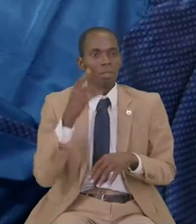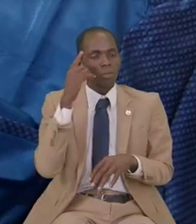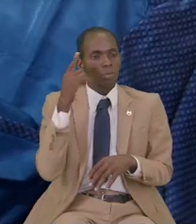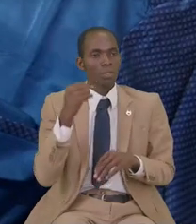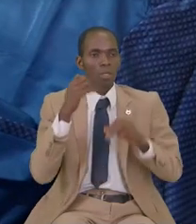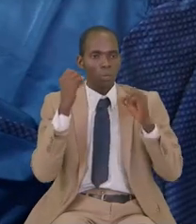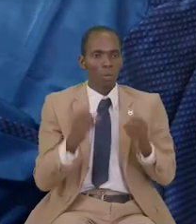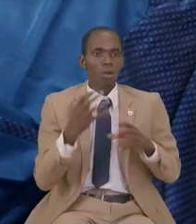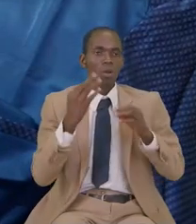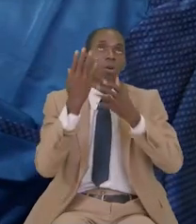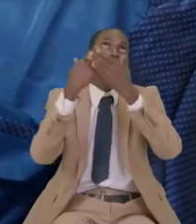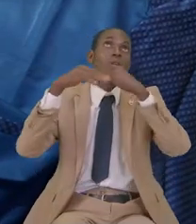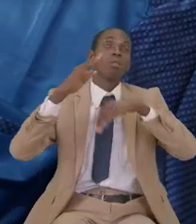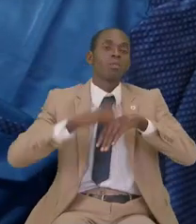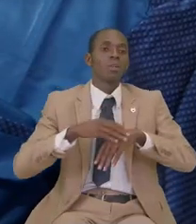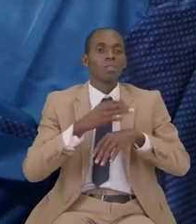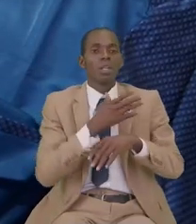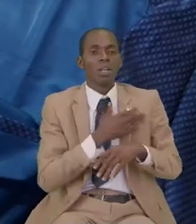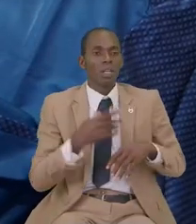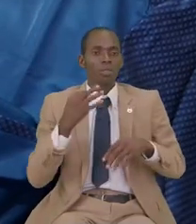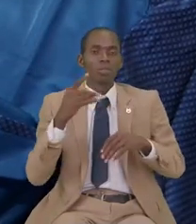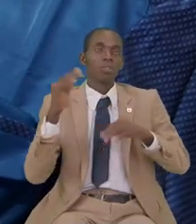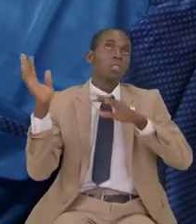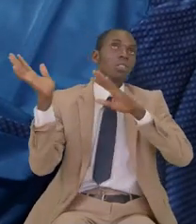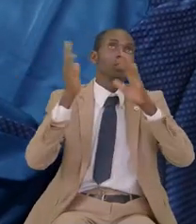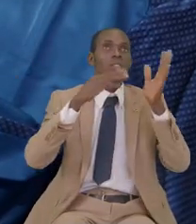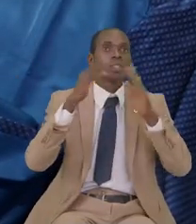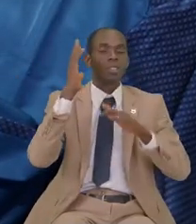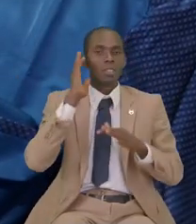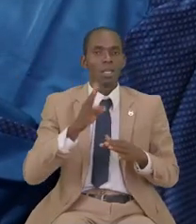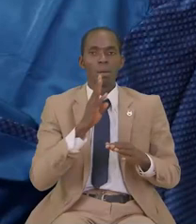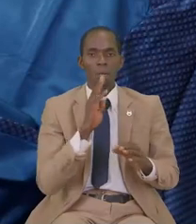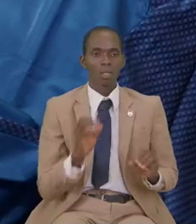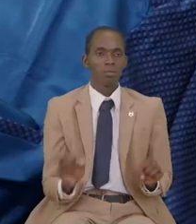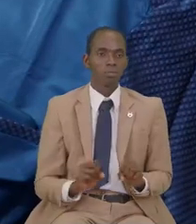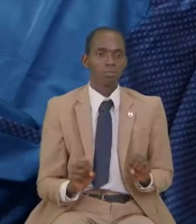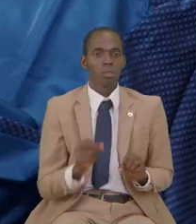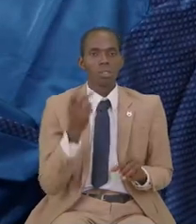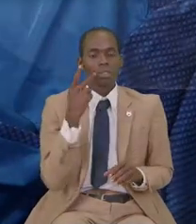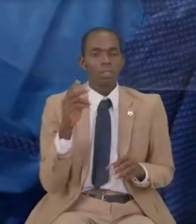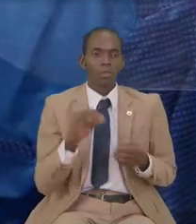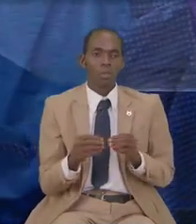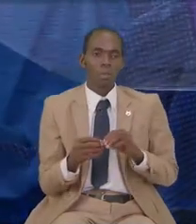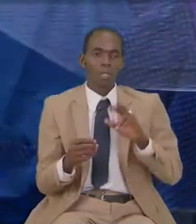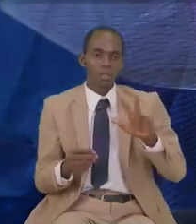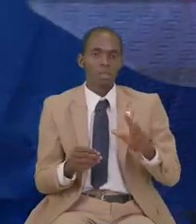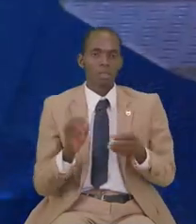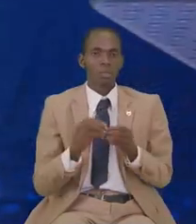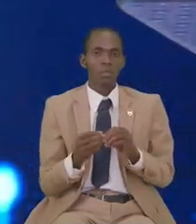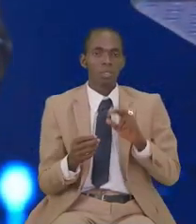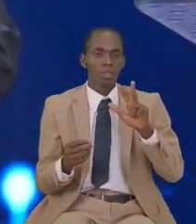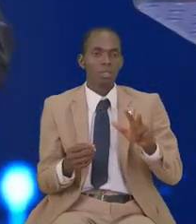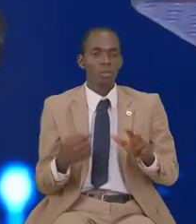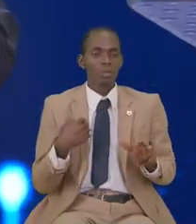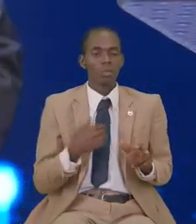the heavens, of the galaxies, of the planets shall be shaken. Let's look at number three. Number three, we're